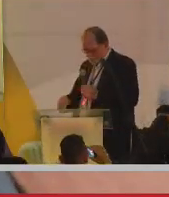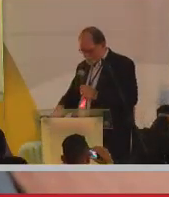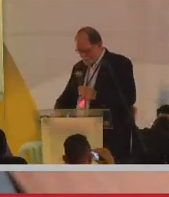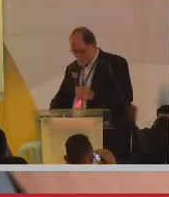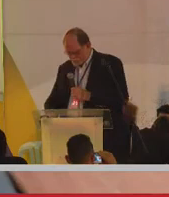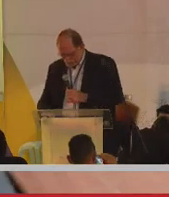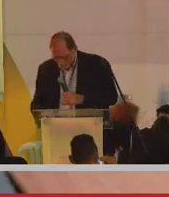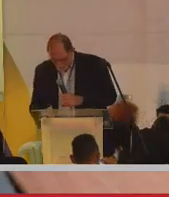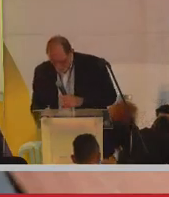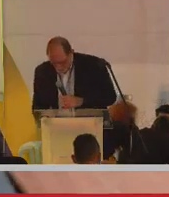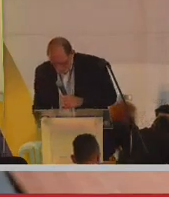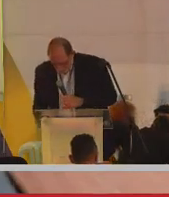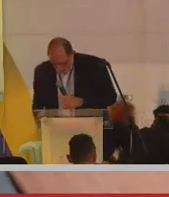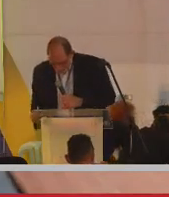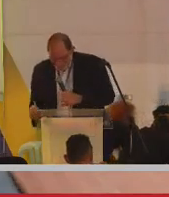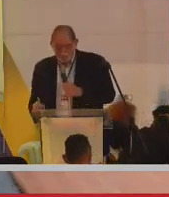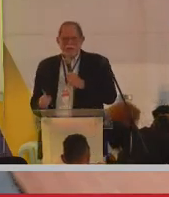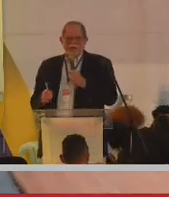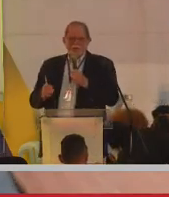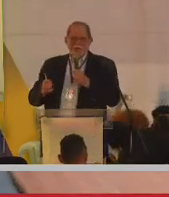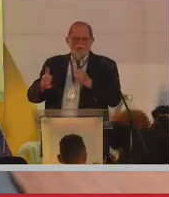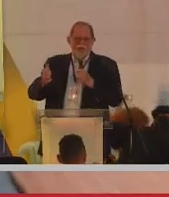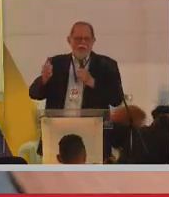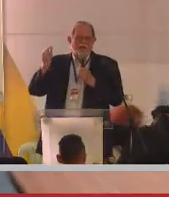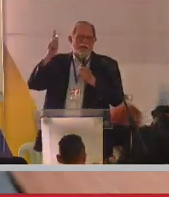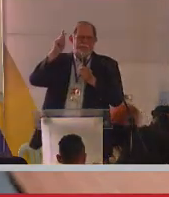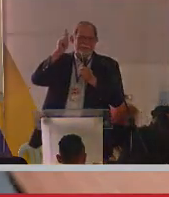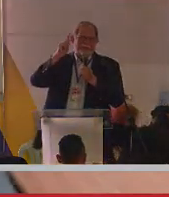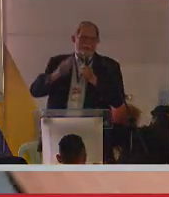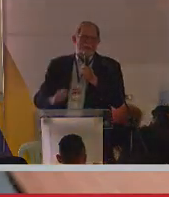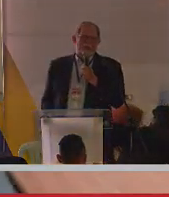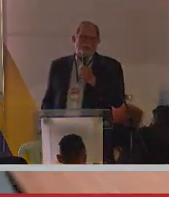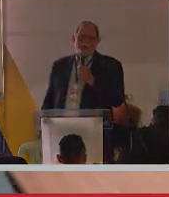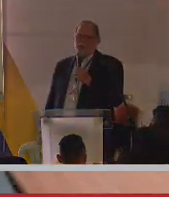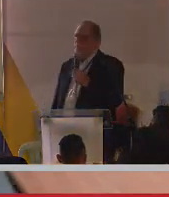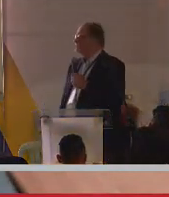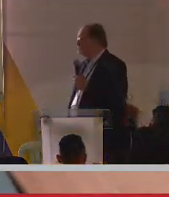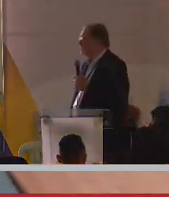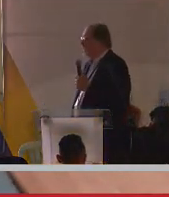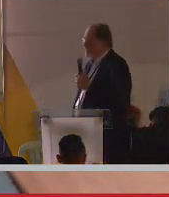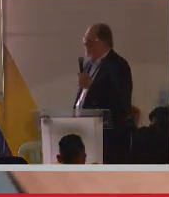That's the first question. Then comes the second one.